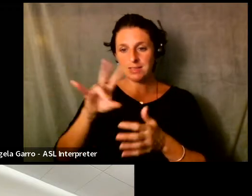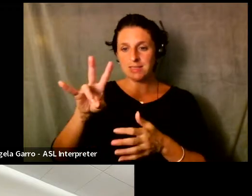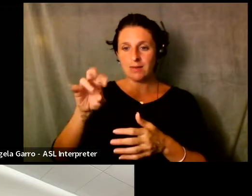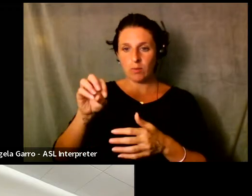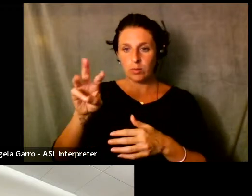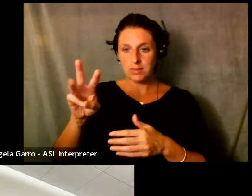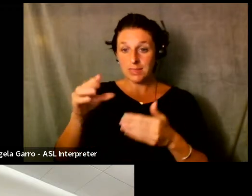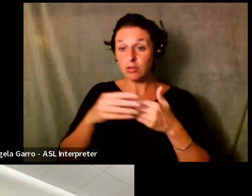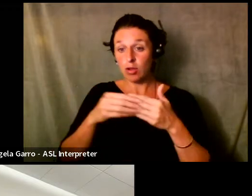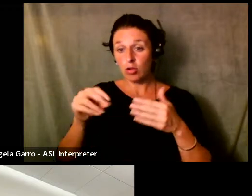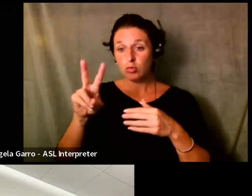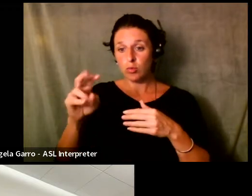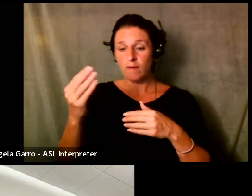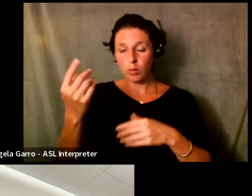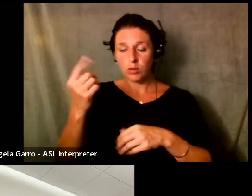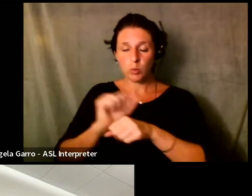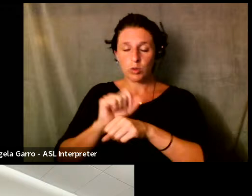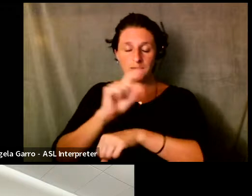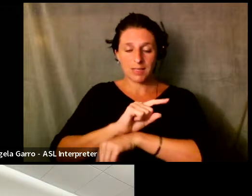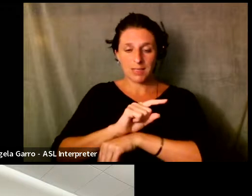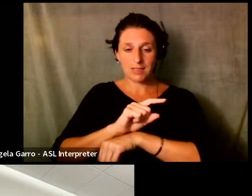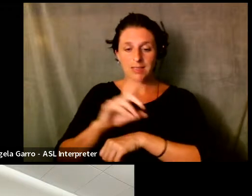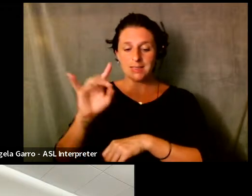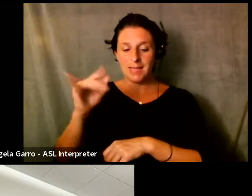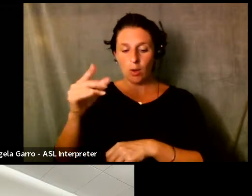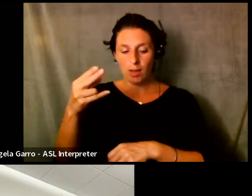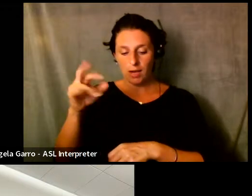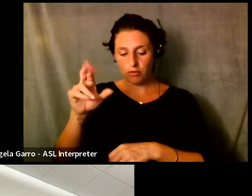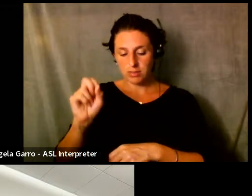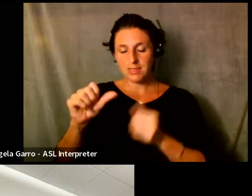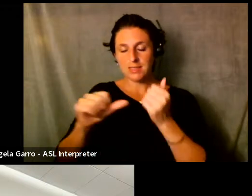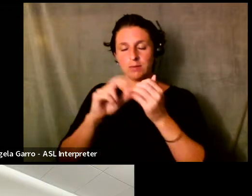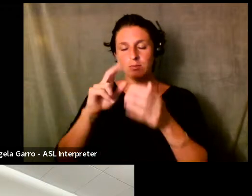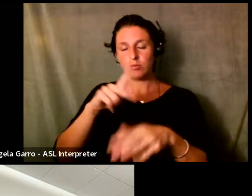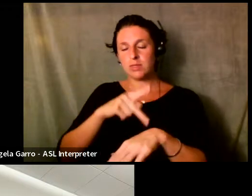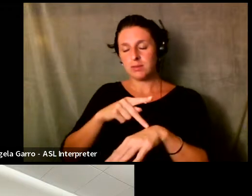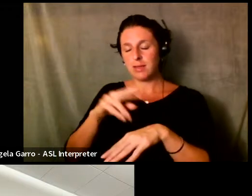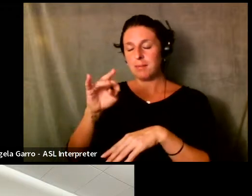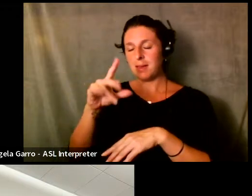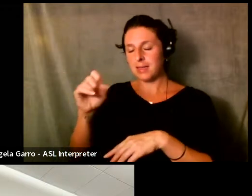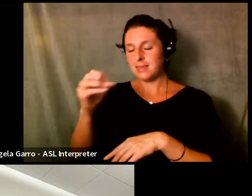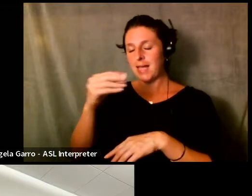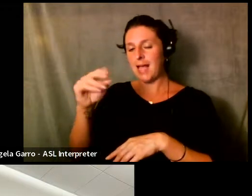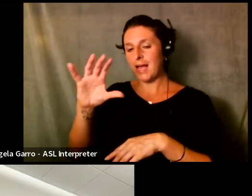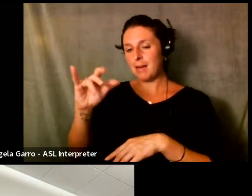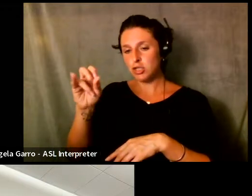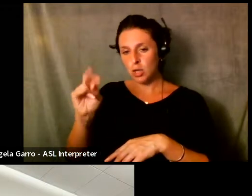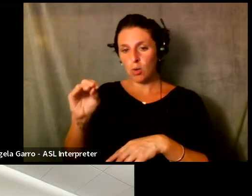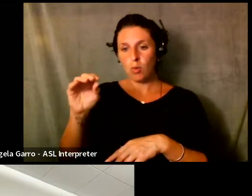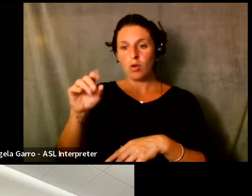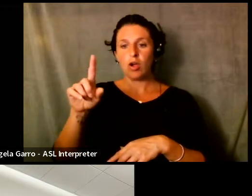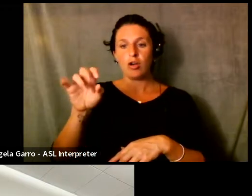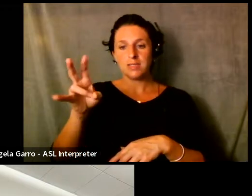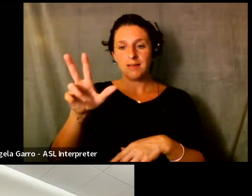$182,706, 214 workdays. Diego Harris, assistant principal at Mills and Cappuccino High School, salary